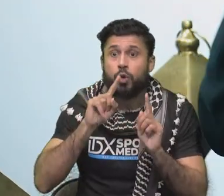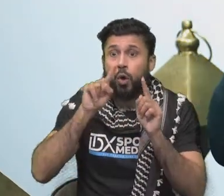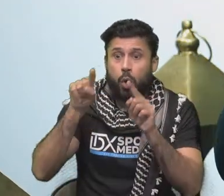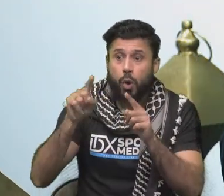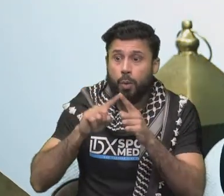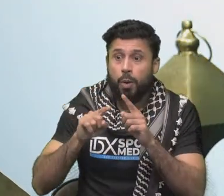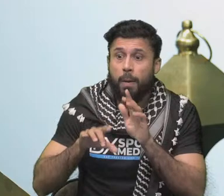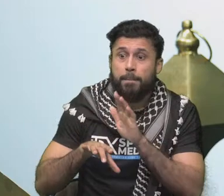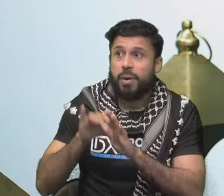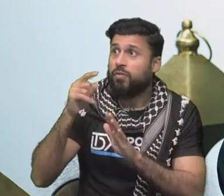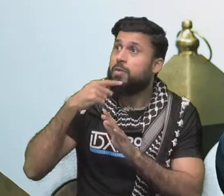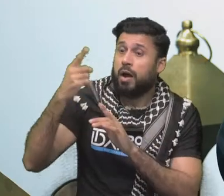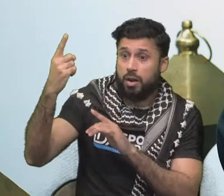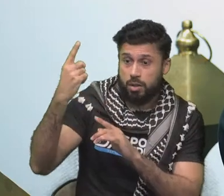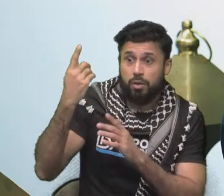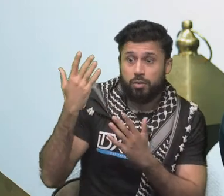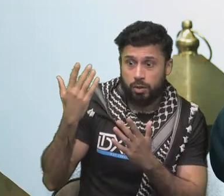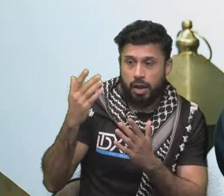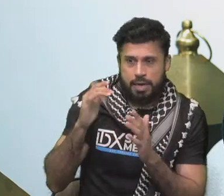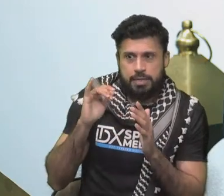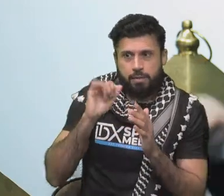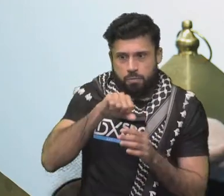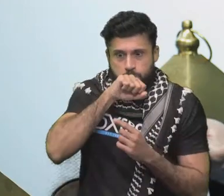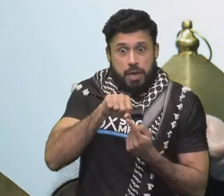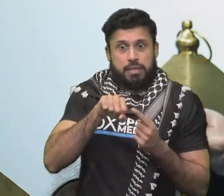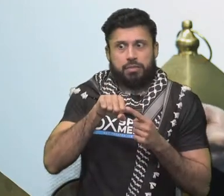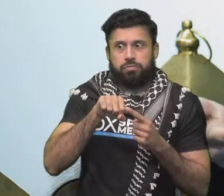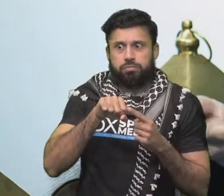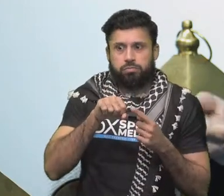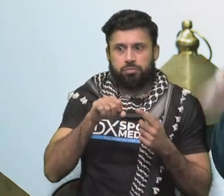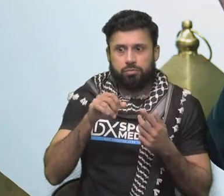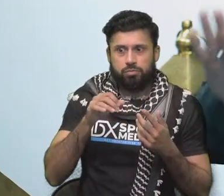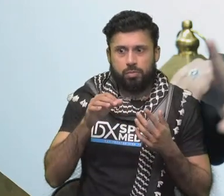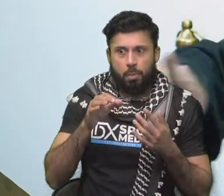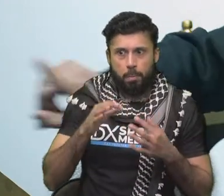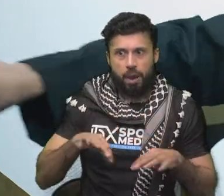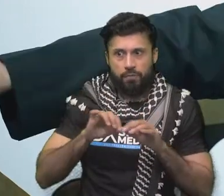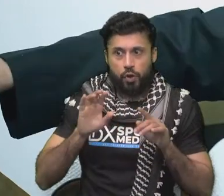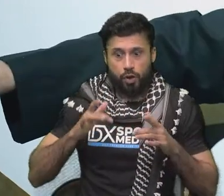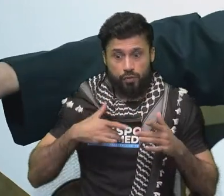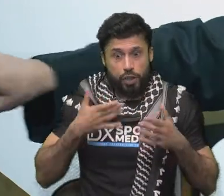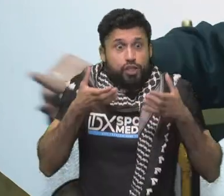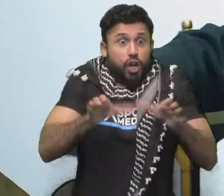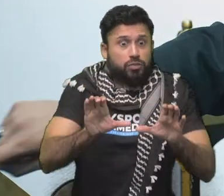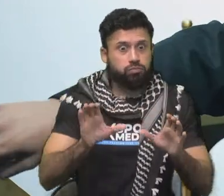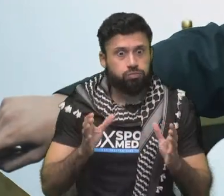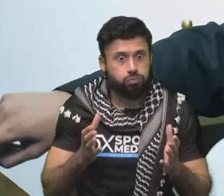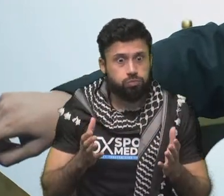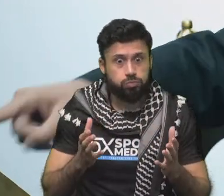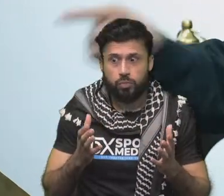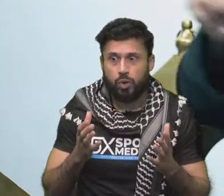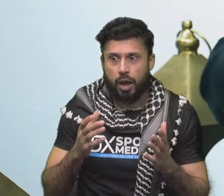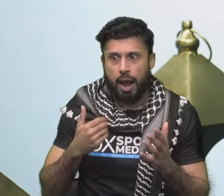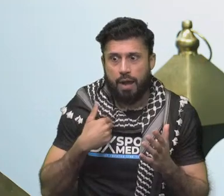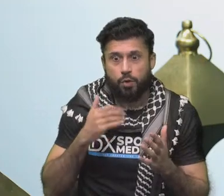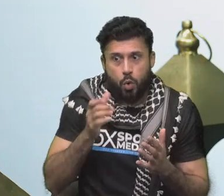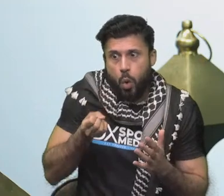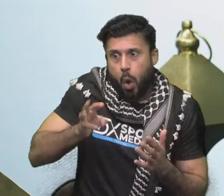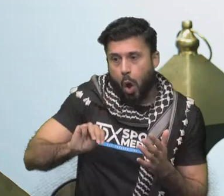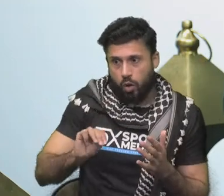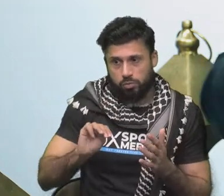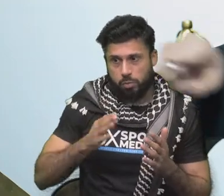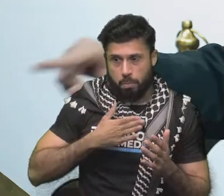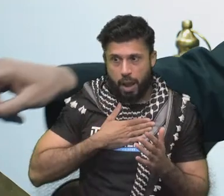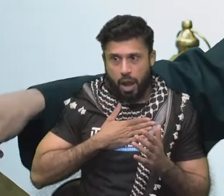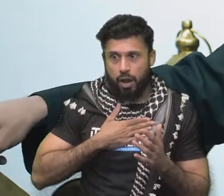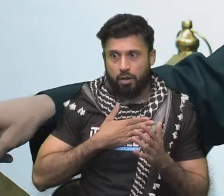and Allah is still calling you back, and you are redeemable. Not your sin is acceptable. You are